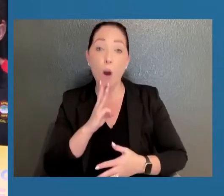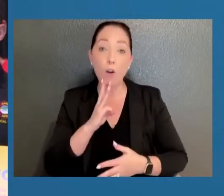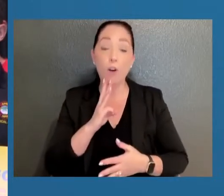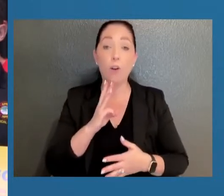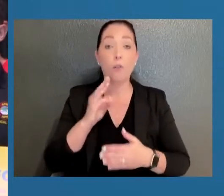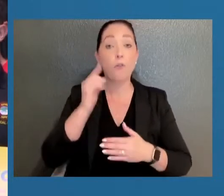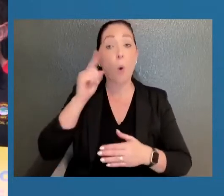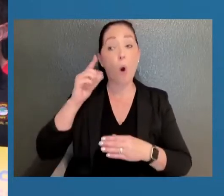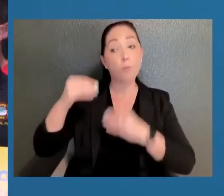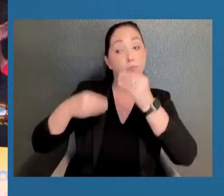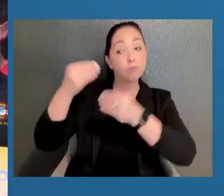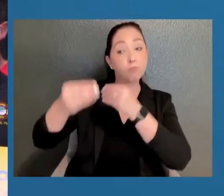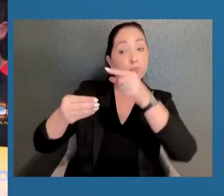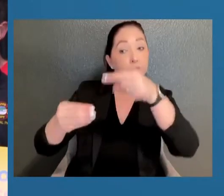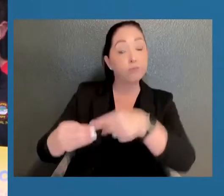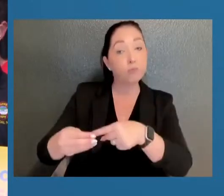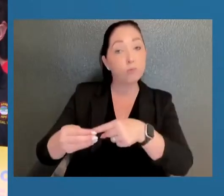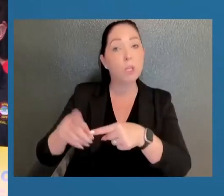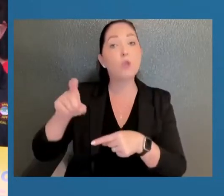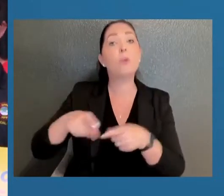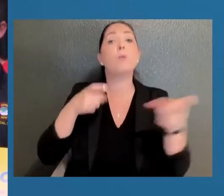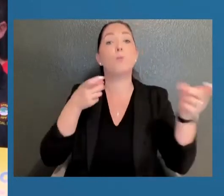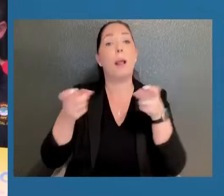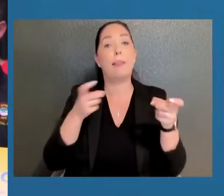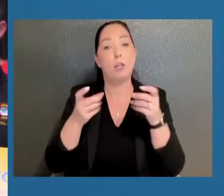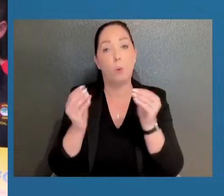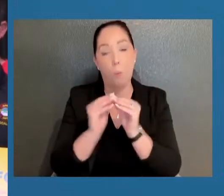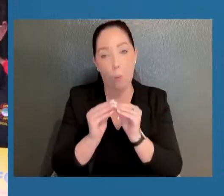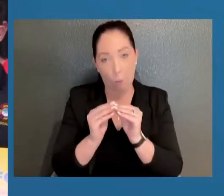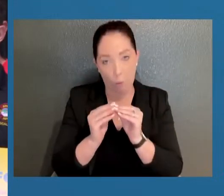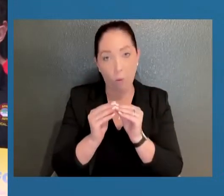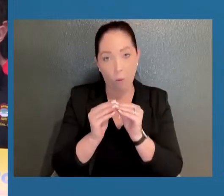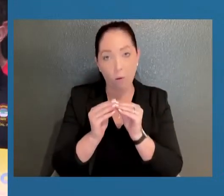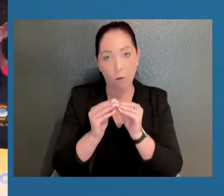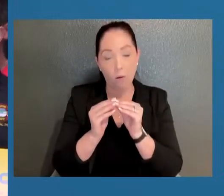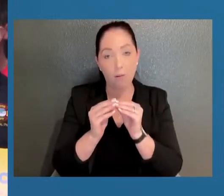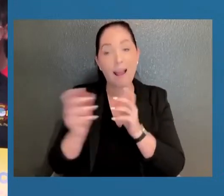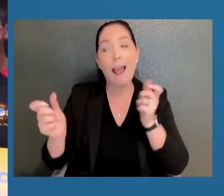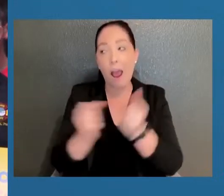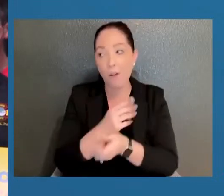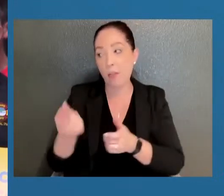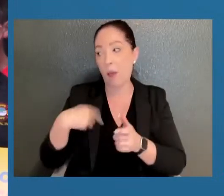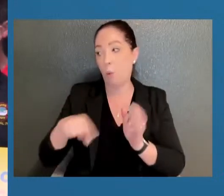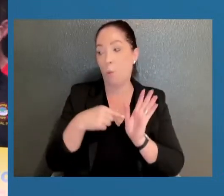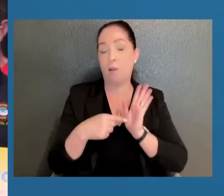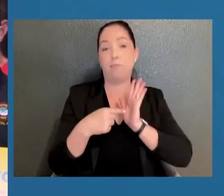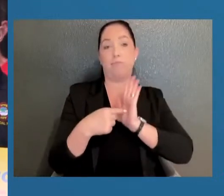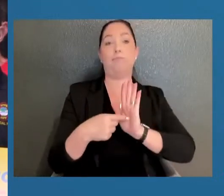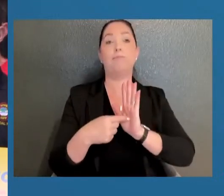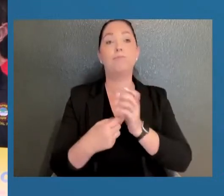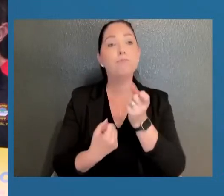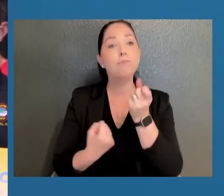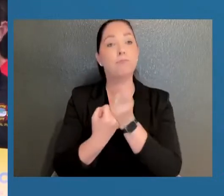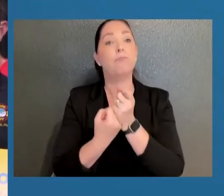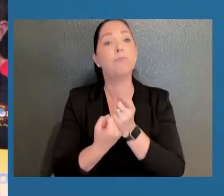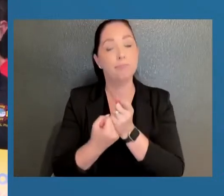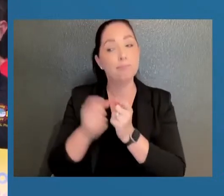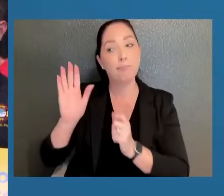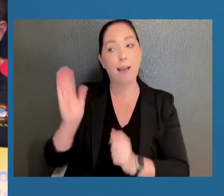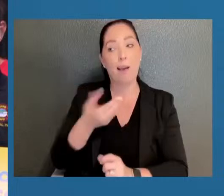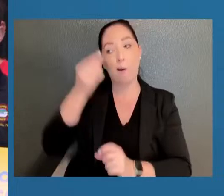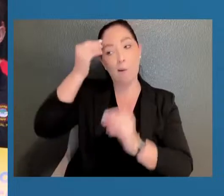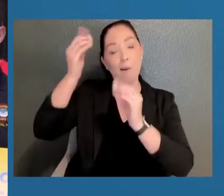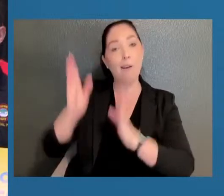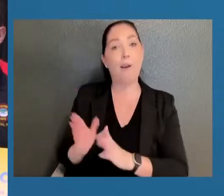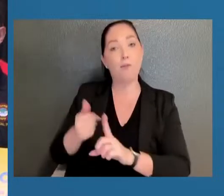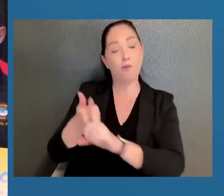deregulation. Everything we stand for in New York that our governor is leading is what will make us successful. And more